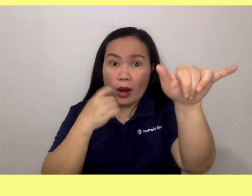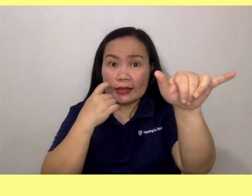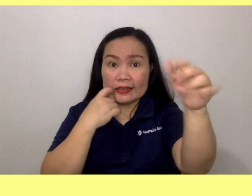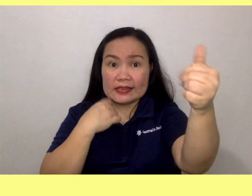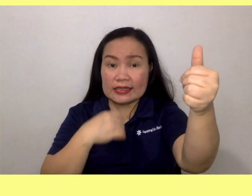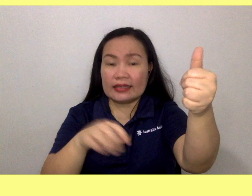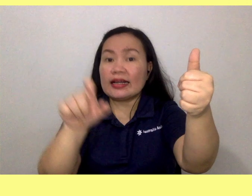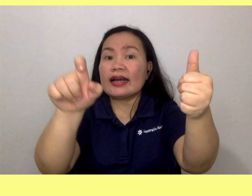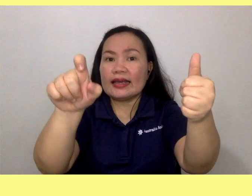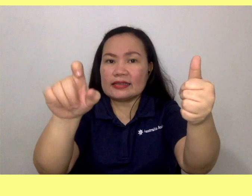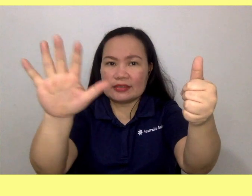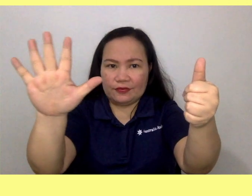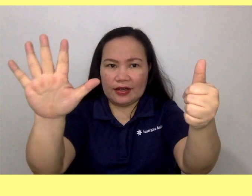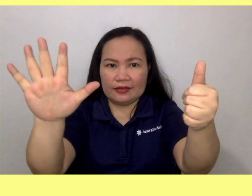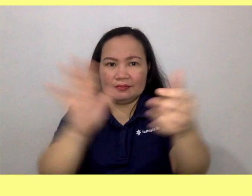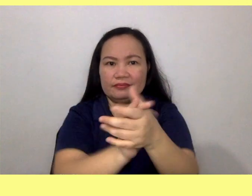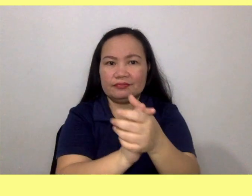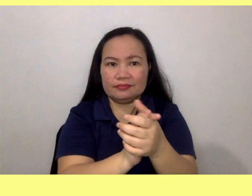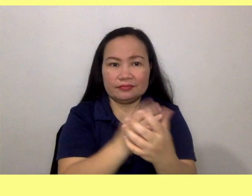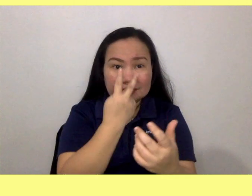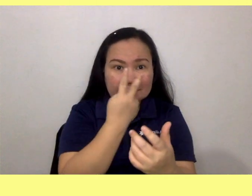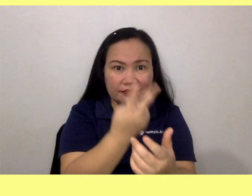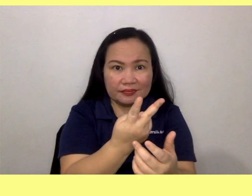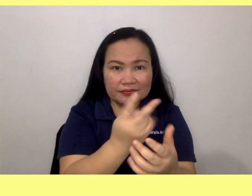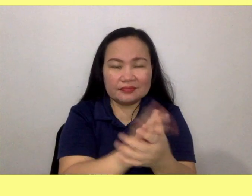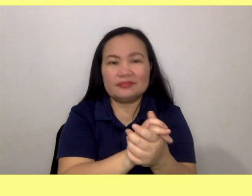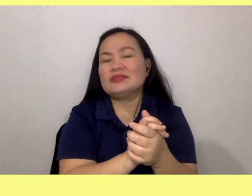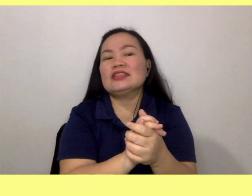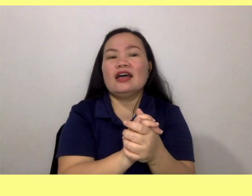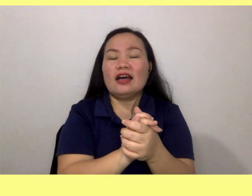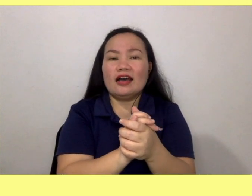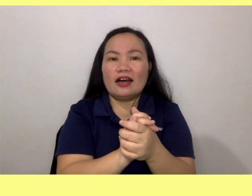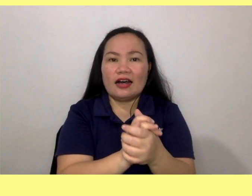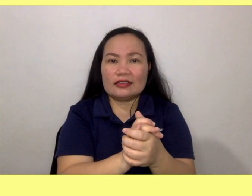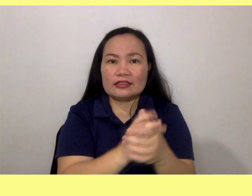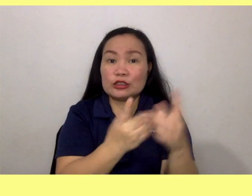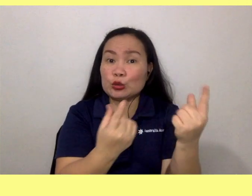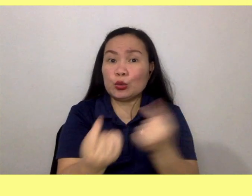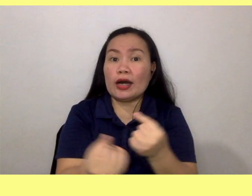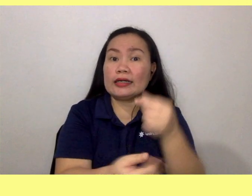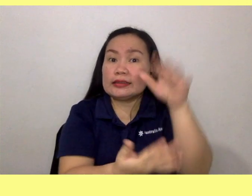10, ang ating x ay 5. Okay, so ganun lang natin